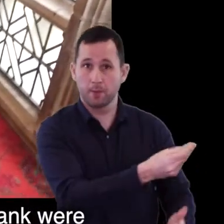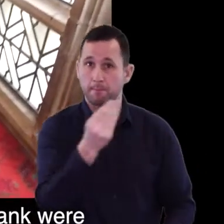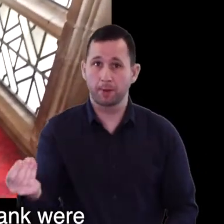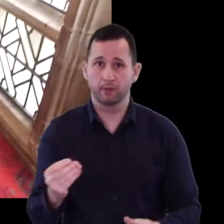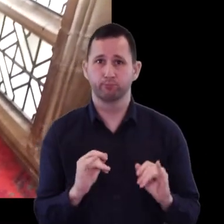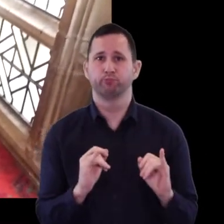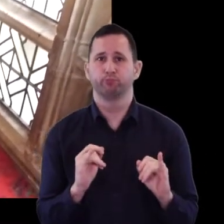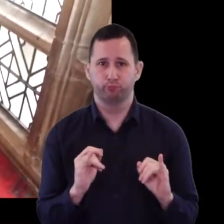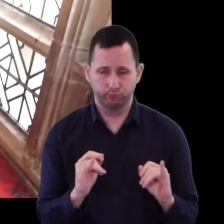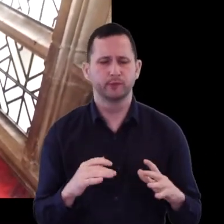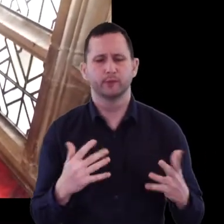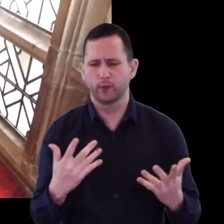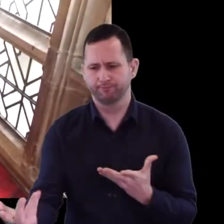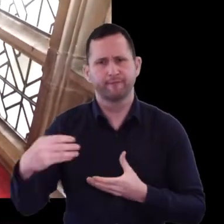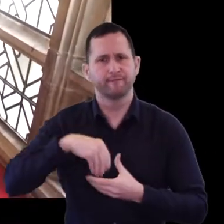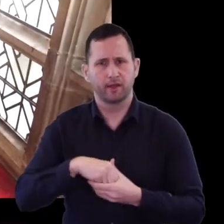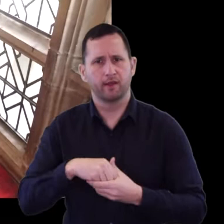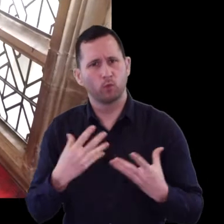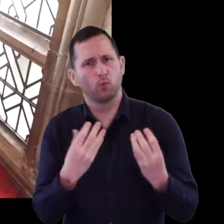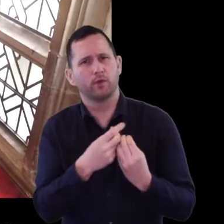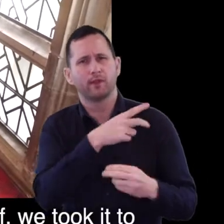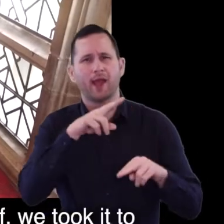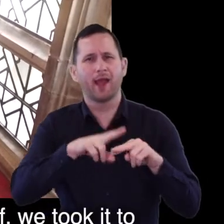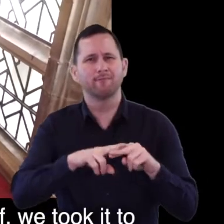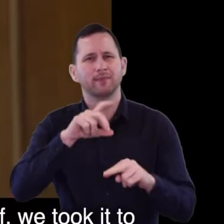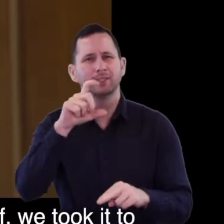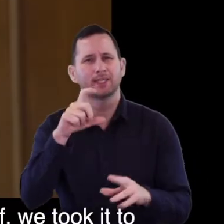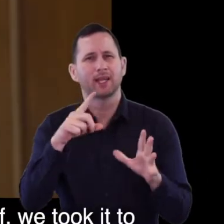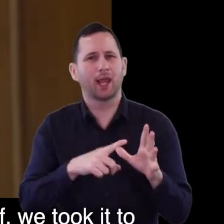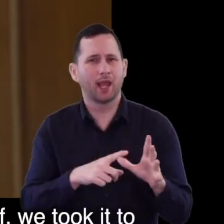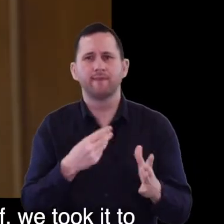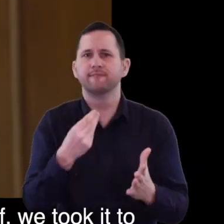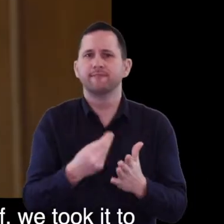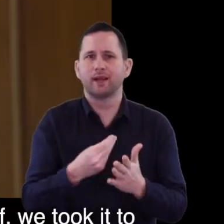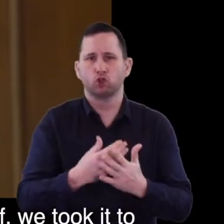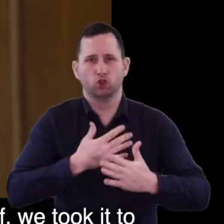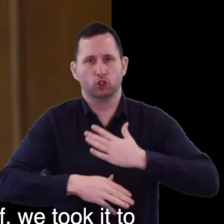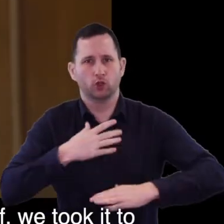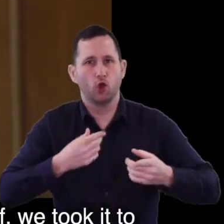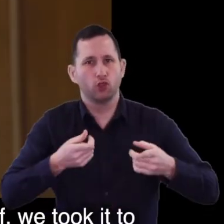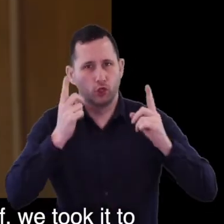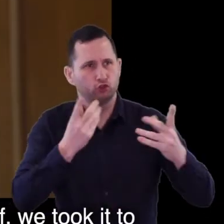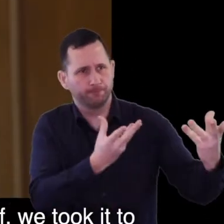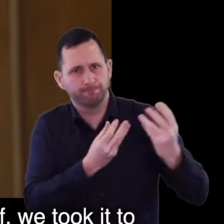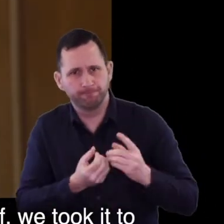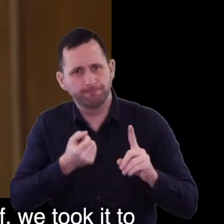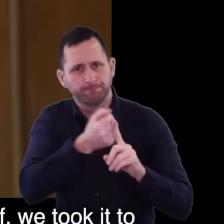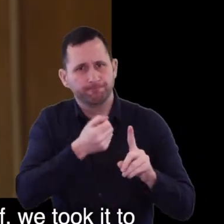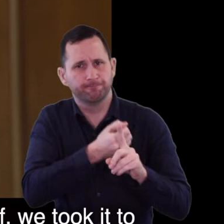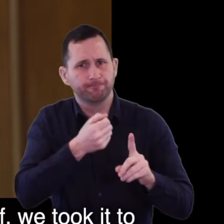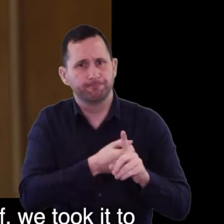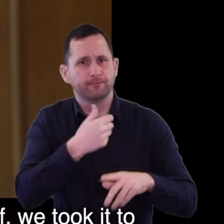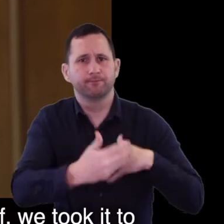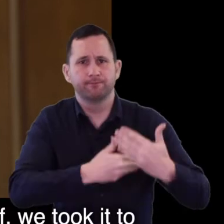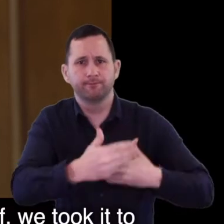about it, they said it wasn't their fault and they weren't prepared to refund the money. But we were able to take that case on that man's behalf. We took